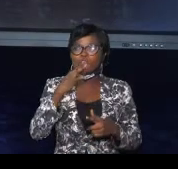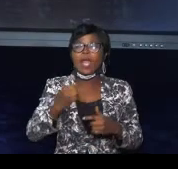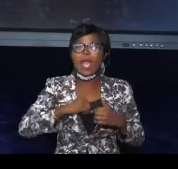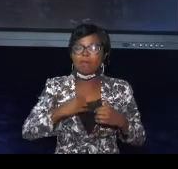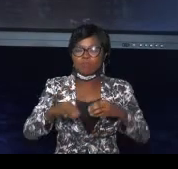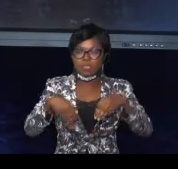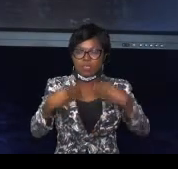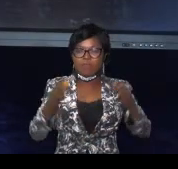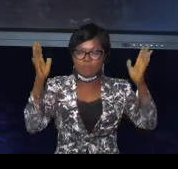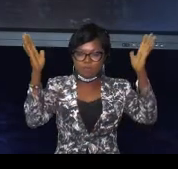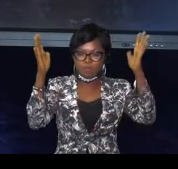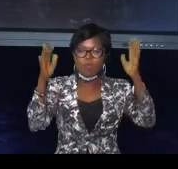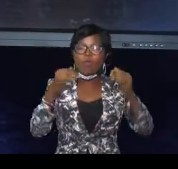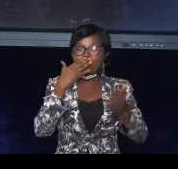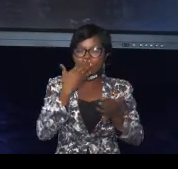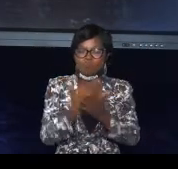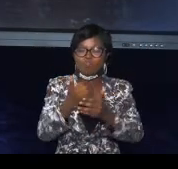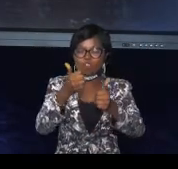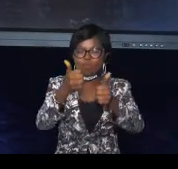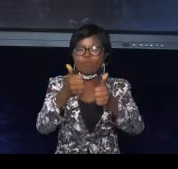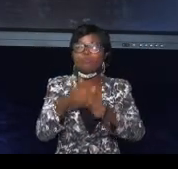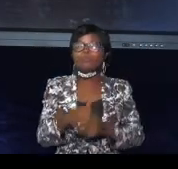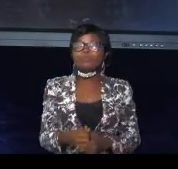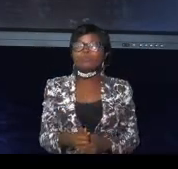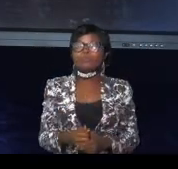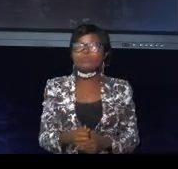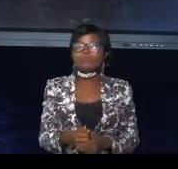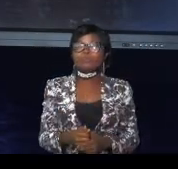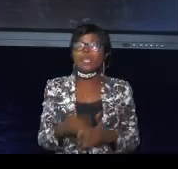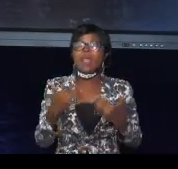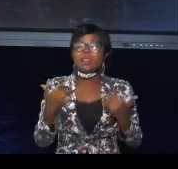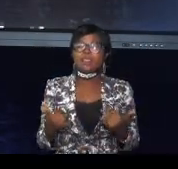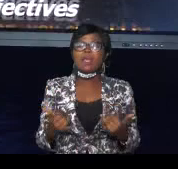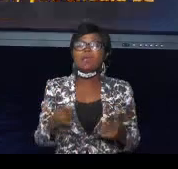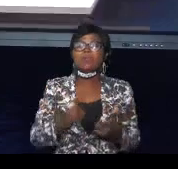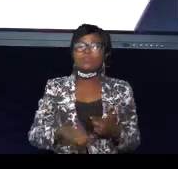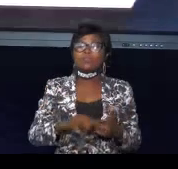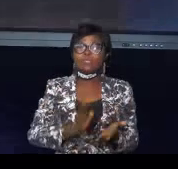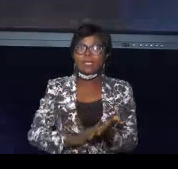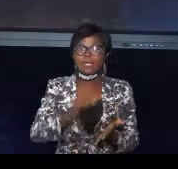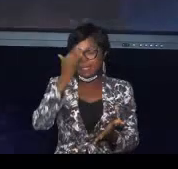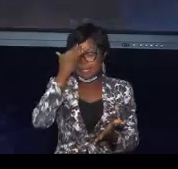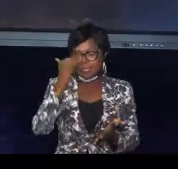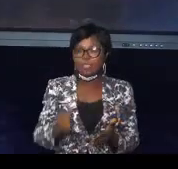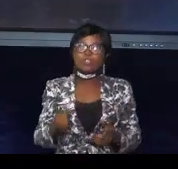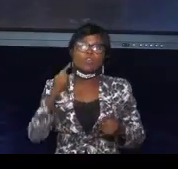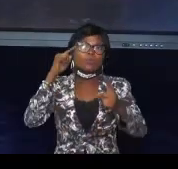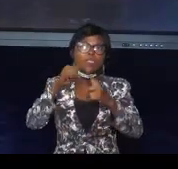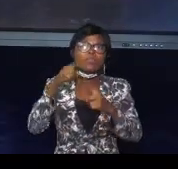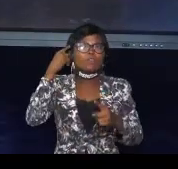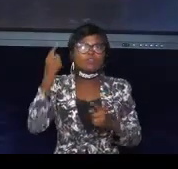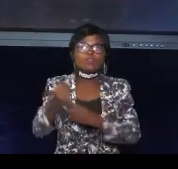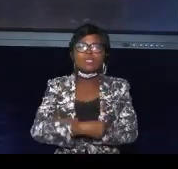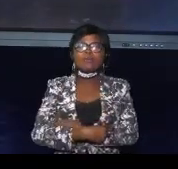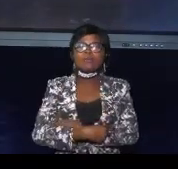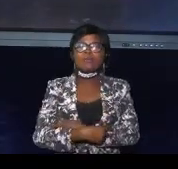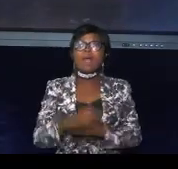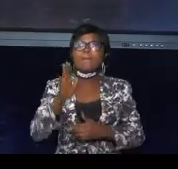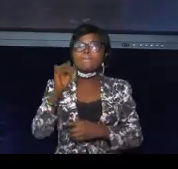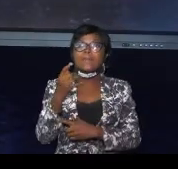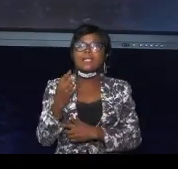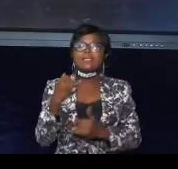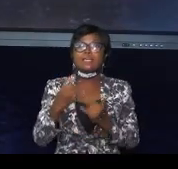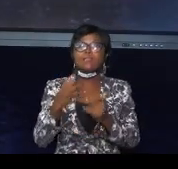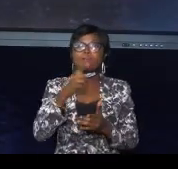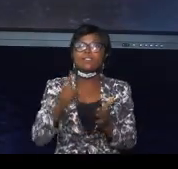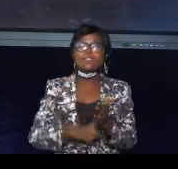to be celebrated with a chair. Good job, you. Now to the learning objective for today. By